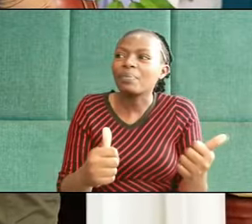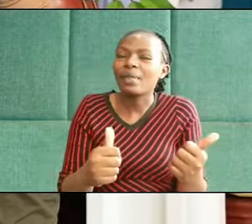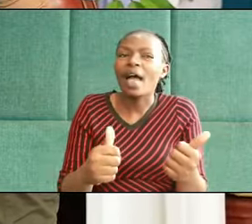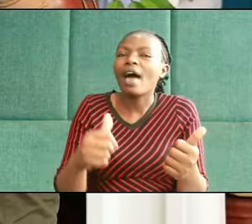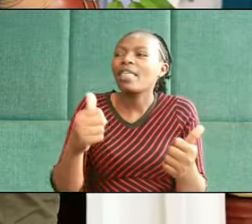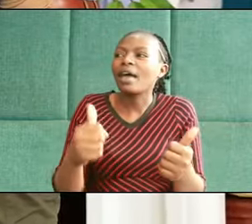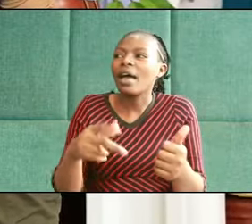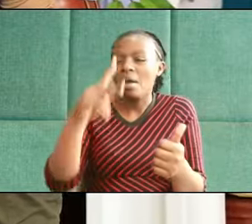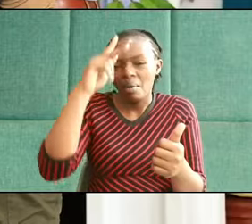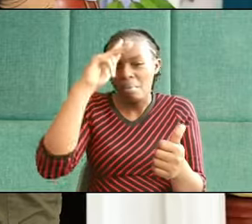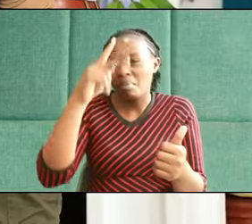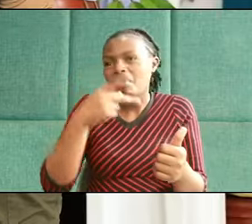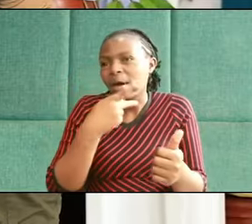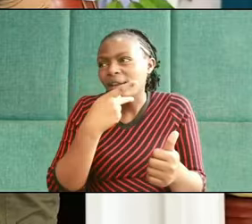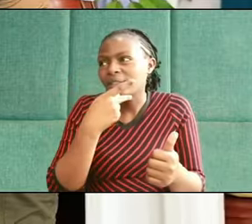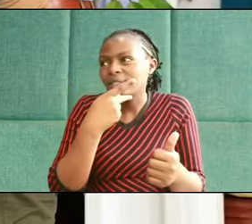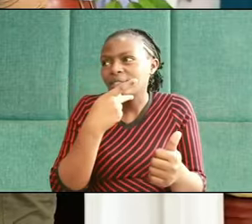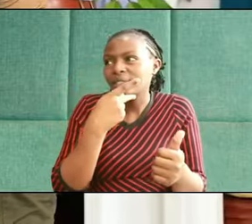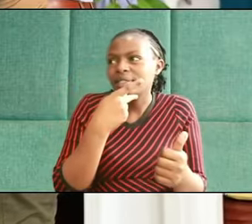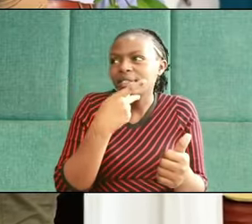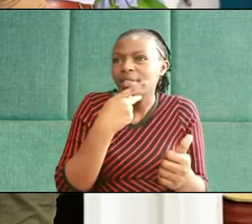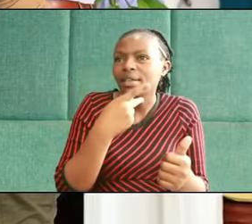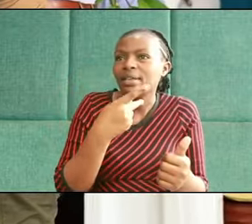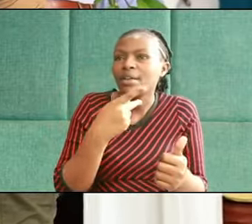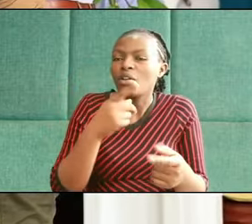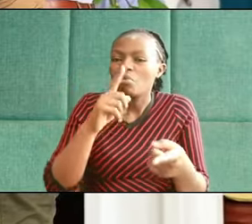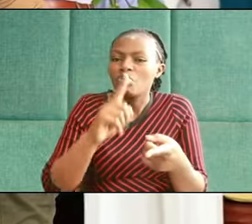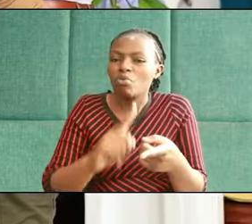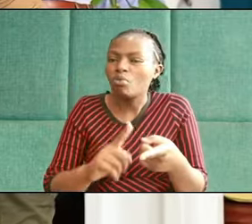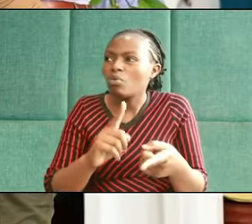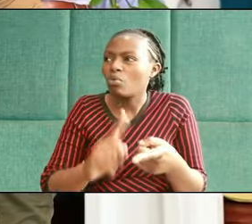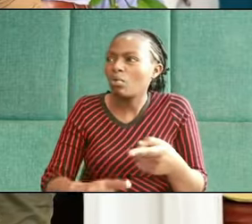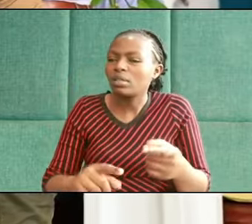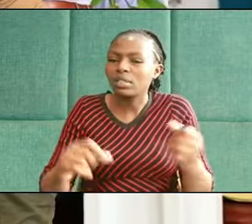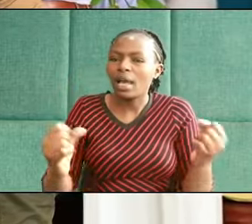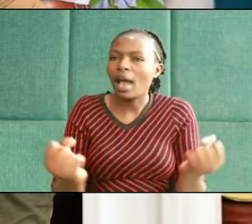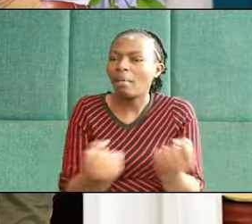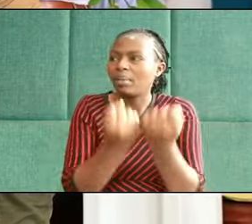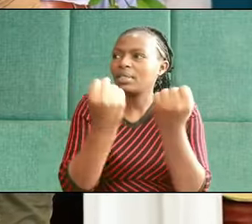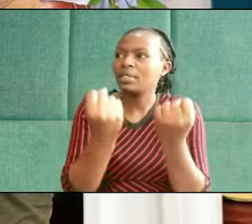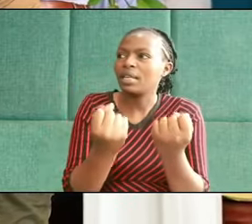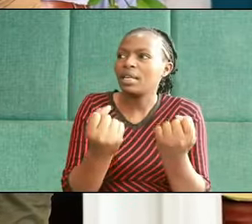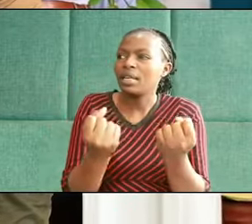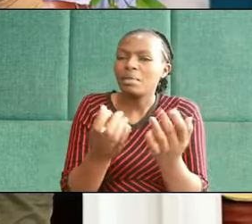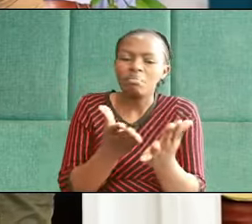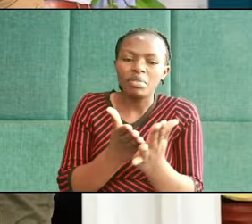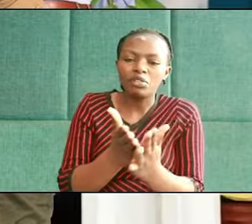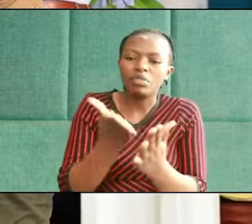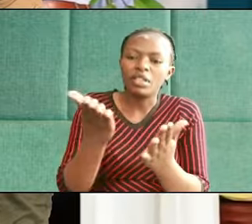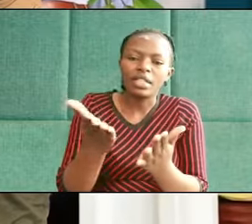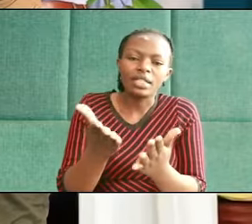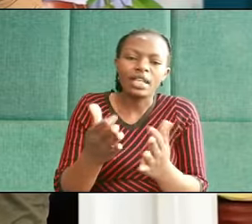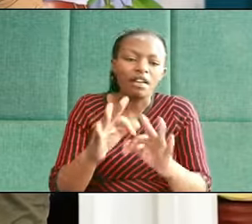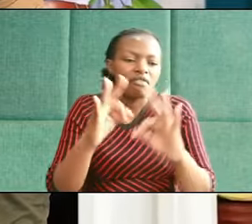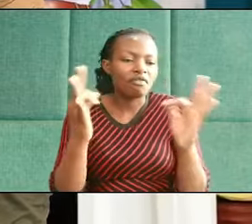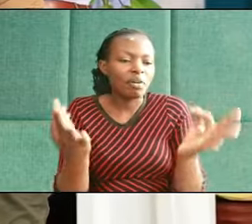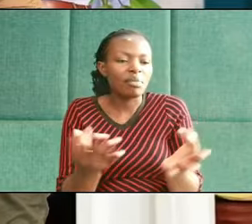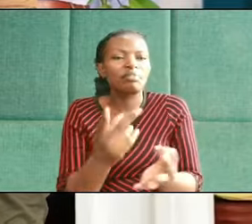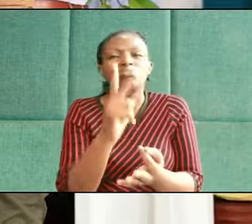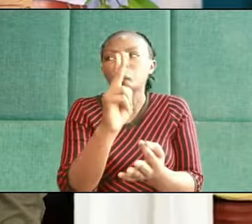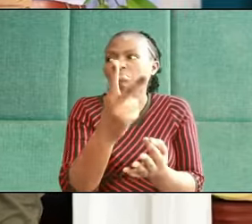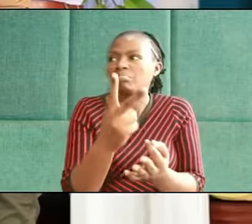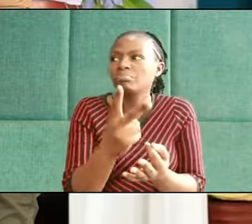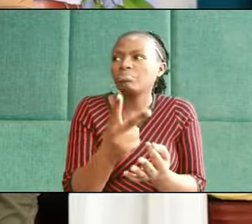same way, isn't it? So what happened between this family and this family? What is the difference? Teacher